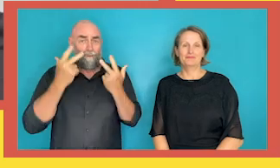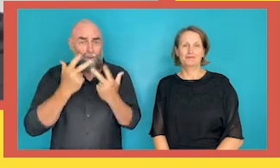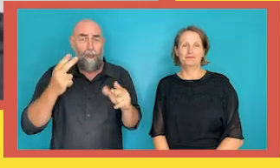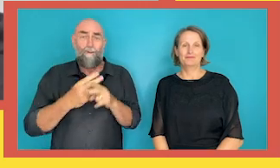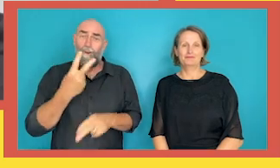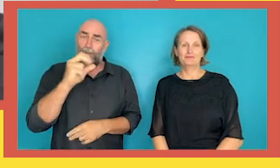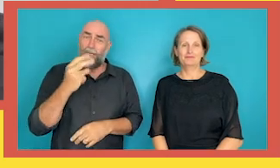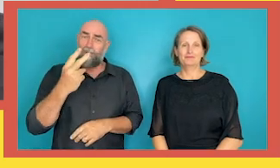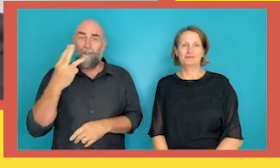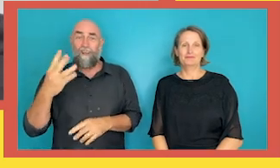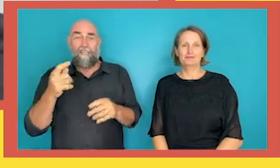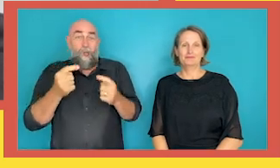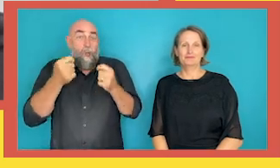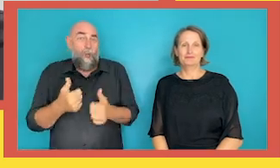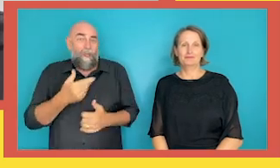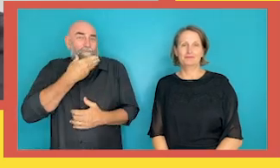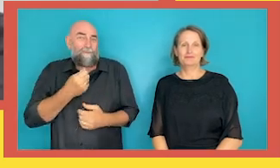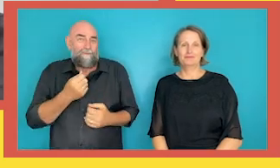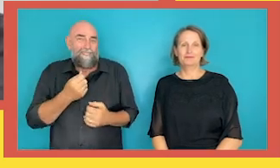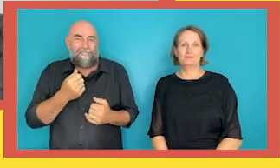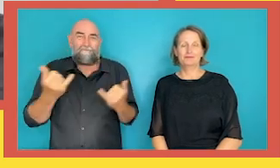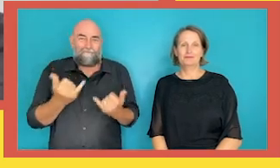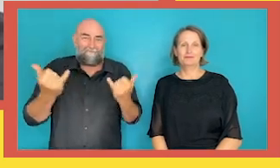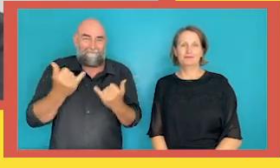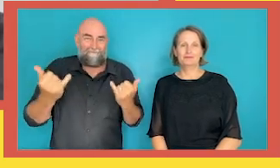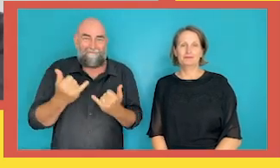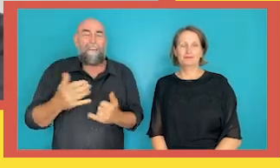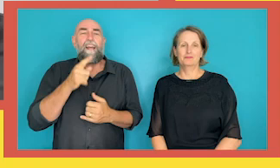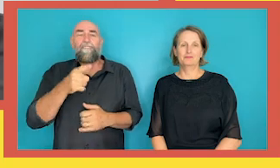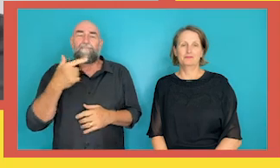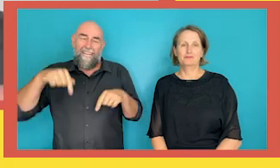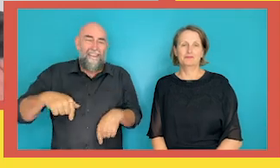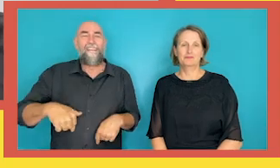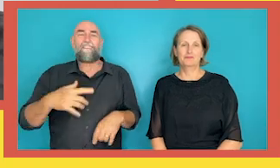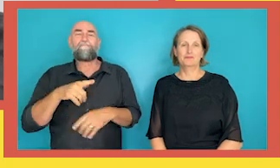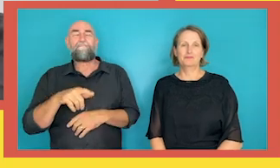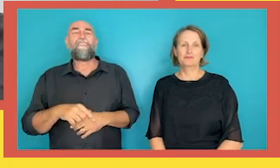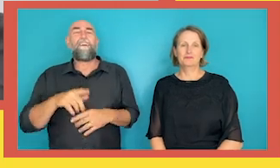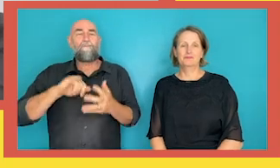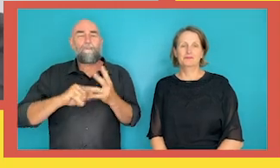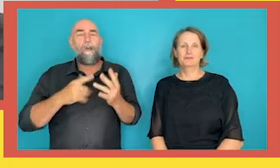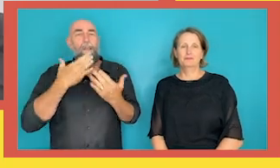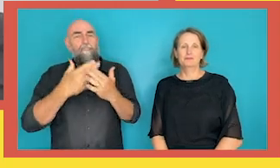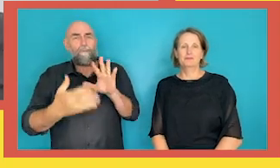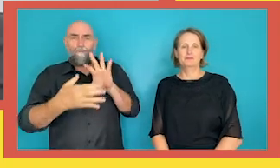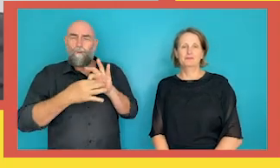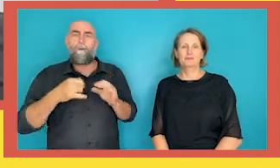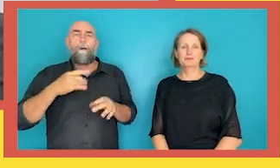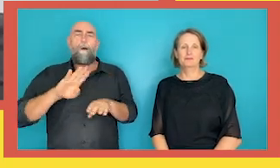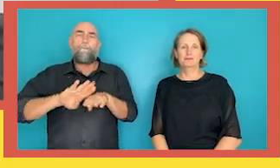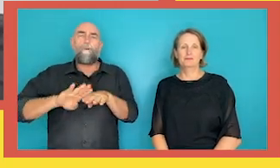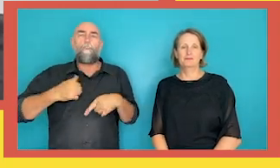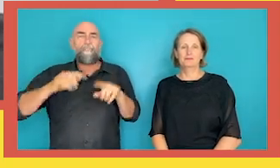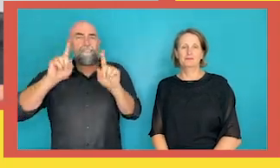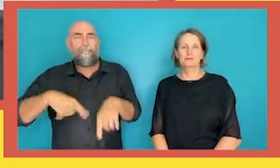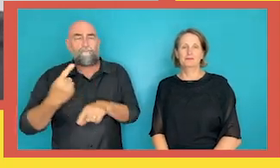like an early Christmas party at You Little Ripper. So thanks for joining us. Before we get on to our sporting highlights, I think we